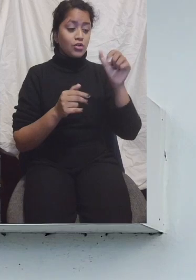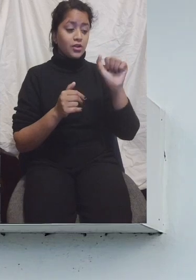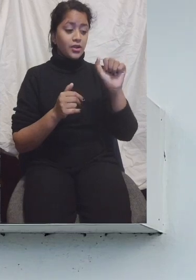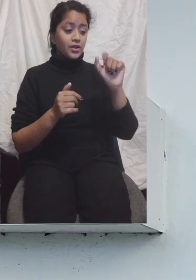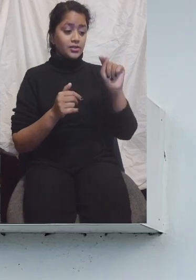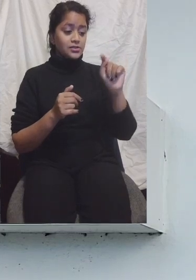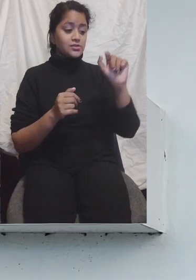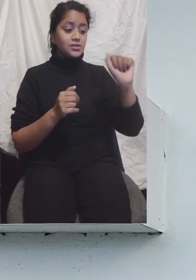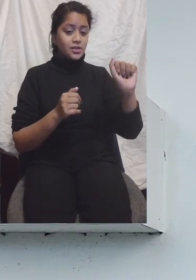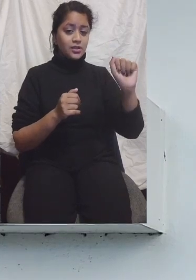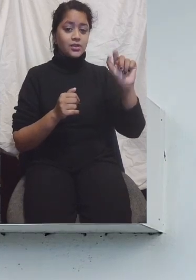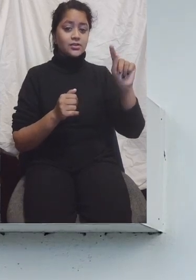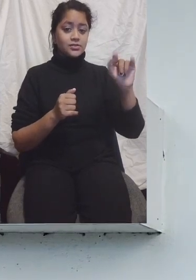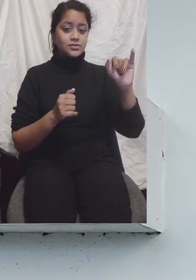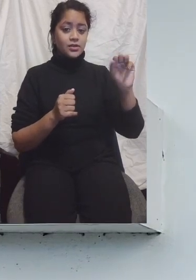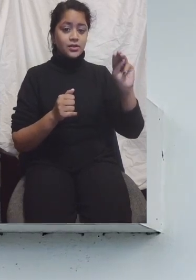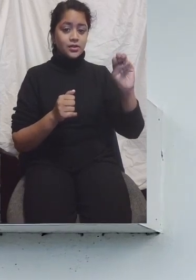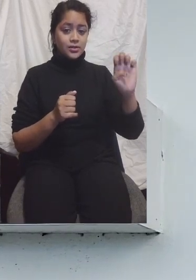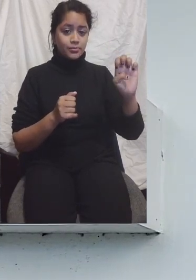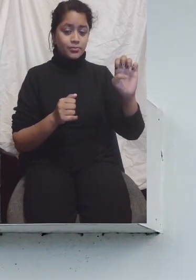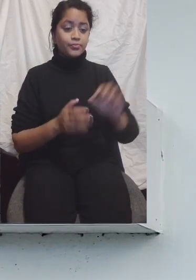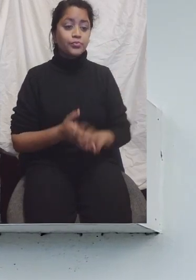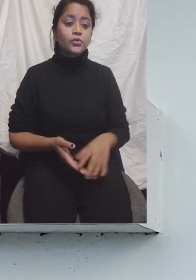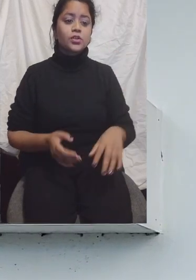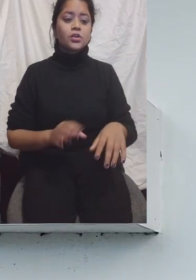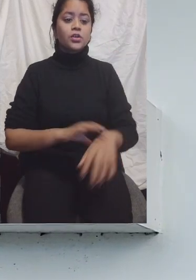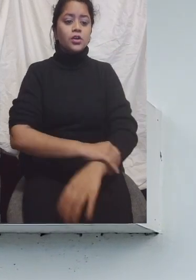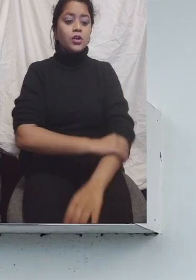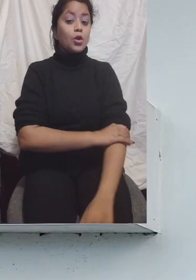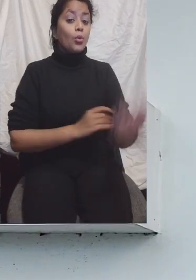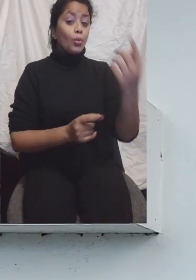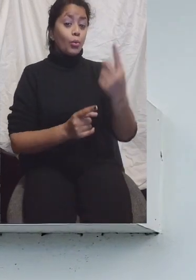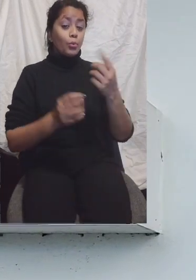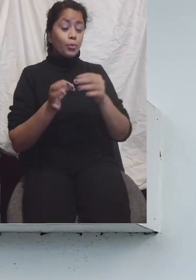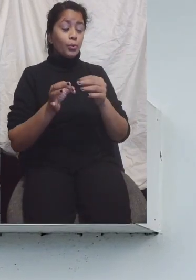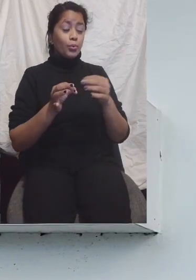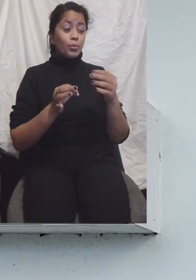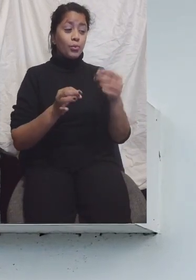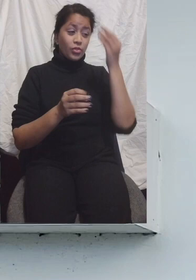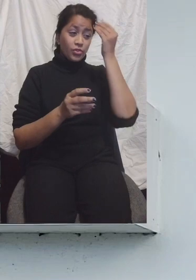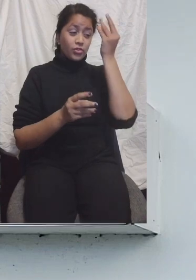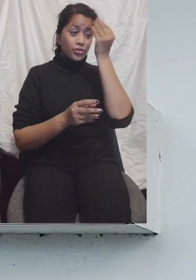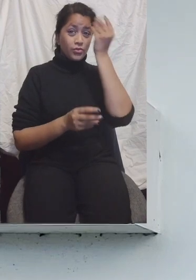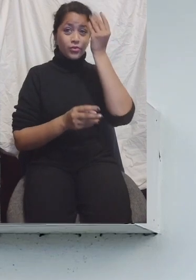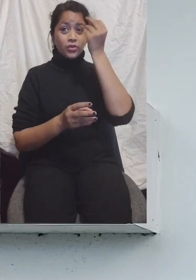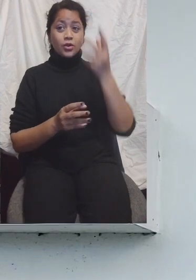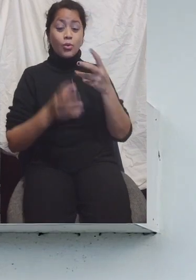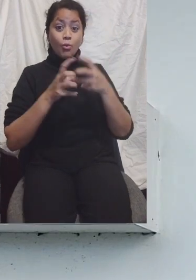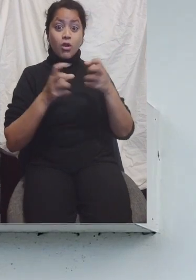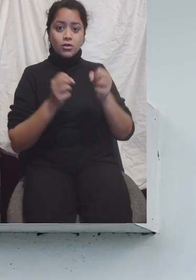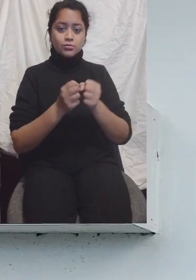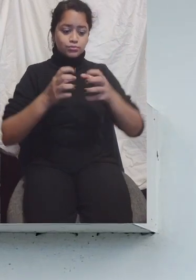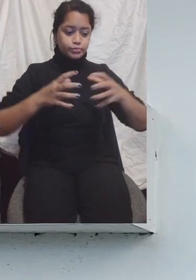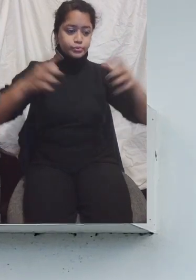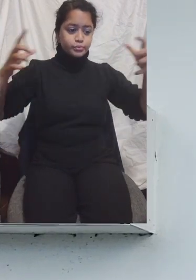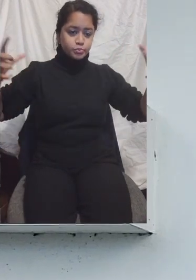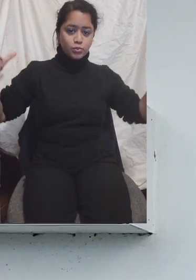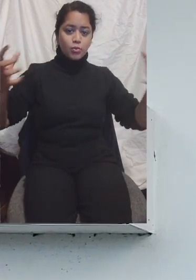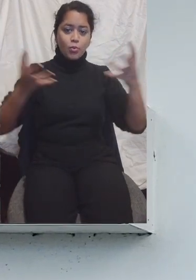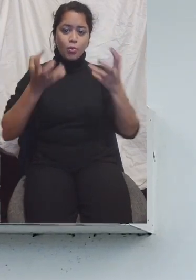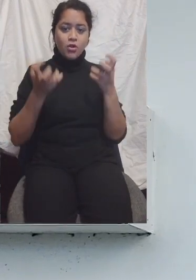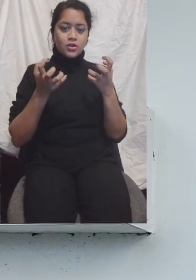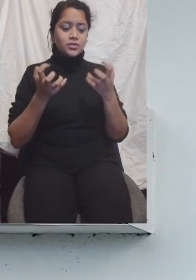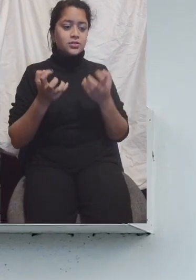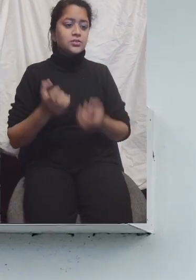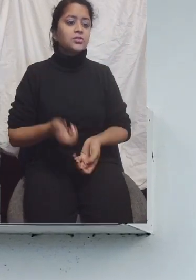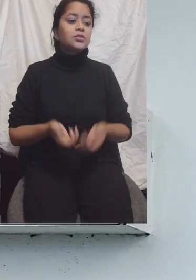hope the One Dog at a Time to be? So this is our current location for our thrift shop, but we sort of run out of space. So